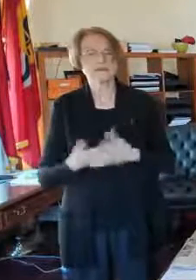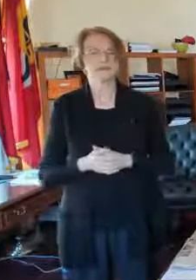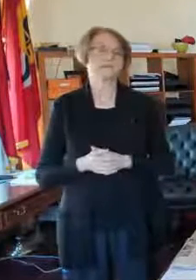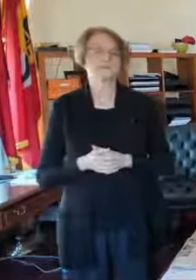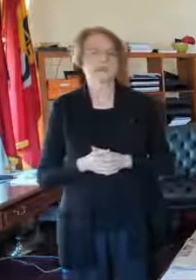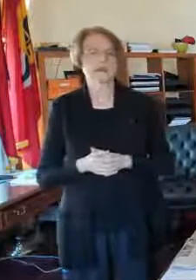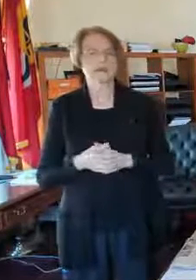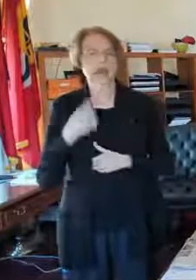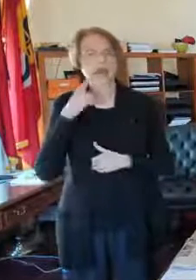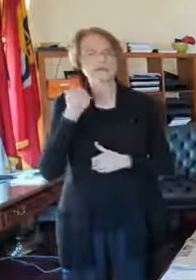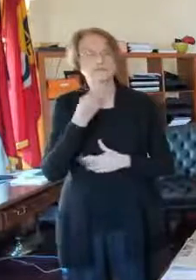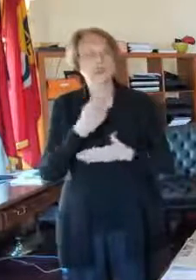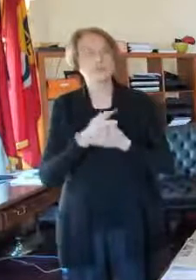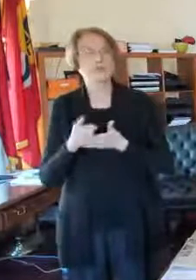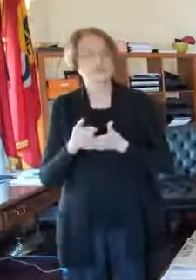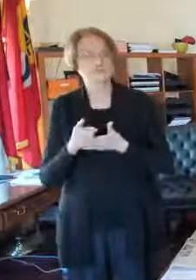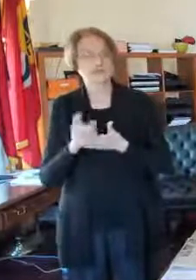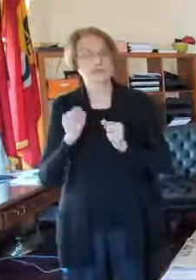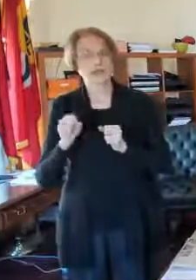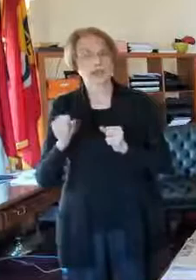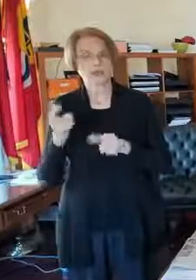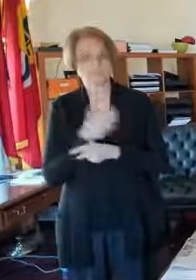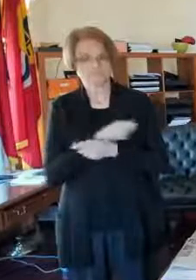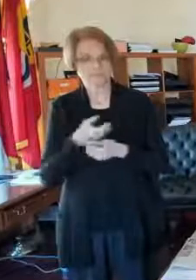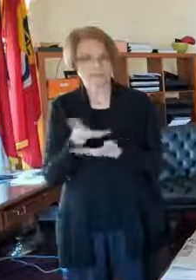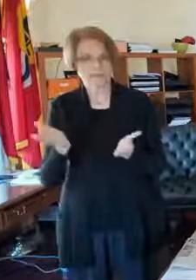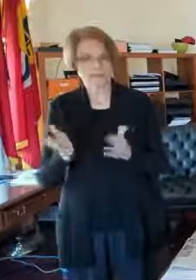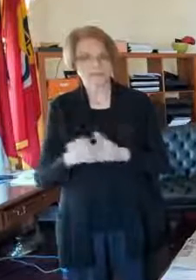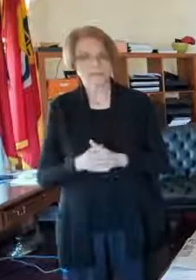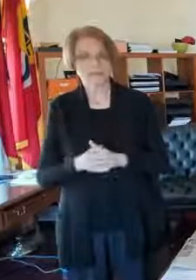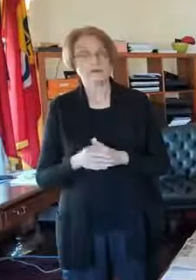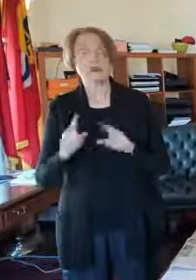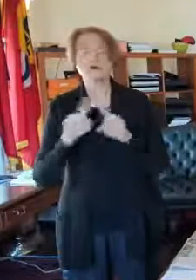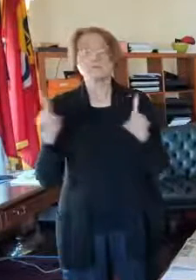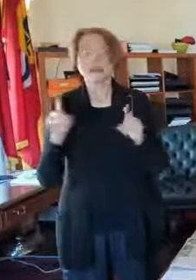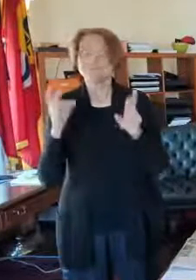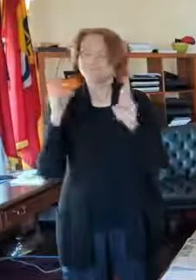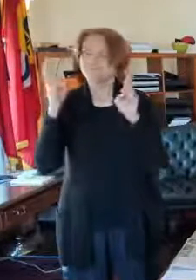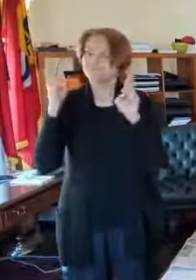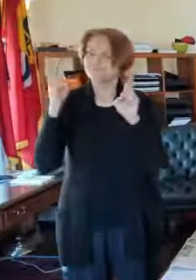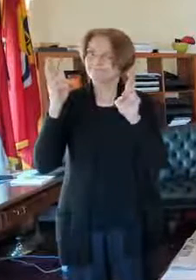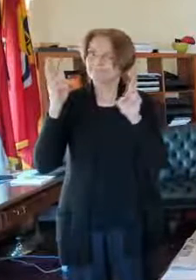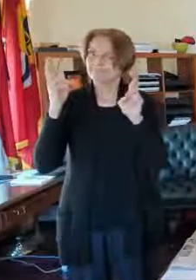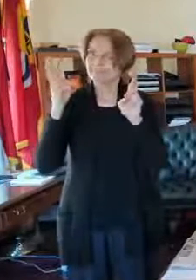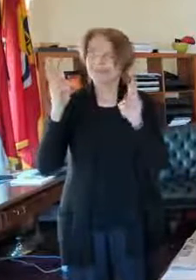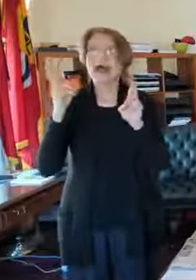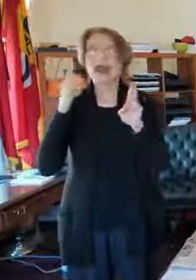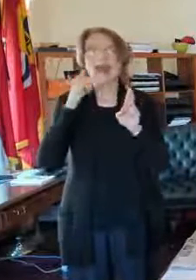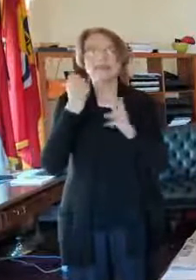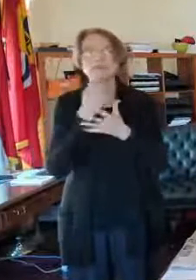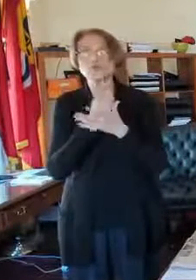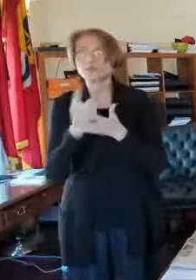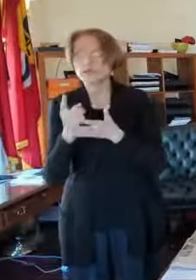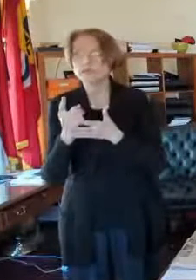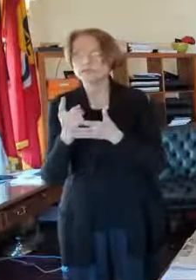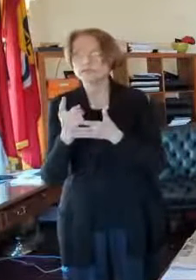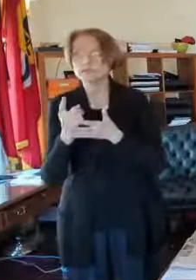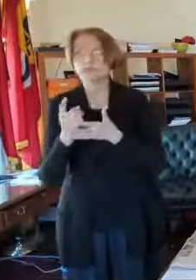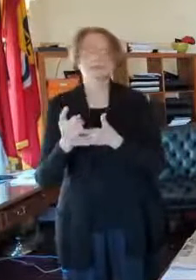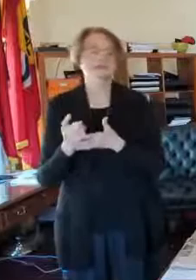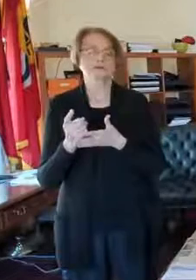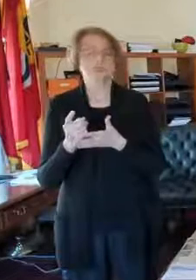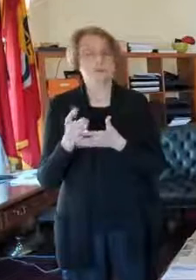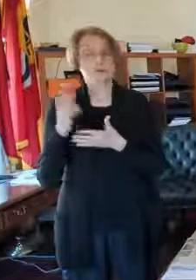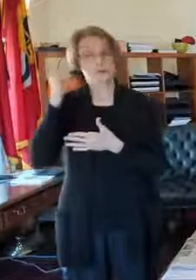I think it's weeks, but fingers crossed here. I think it's weeks because right